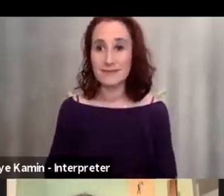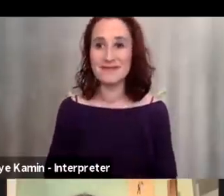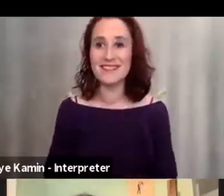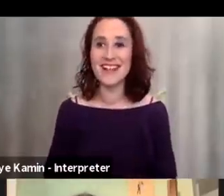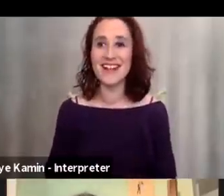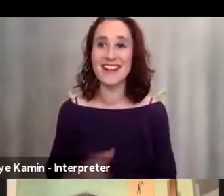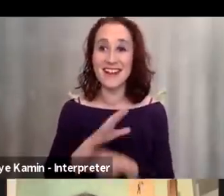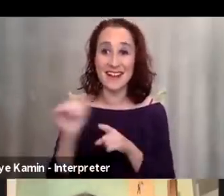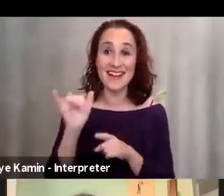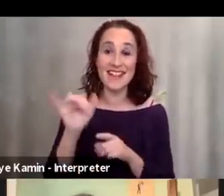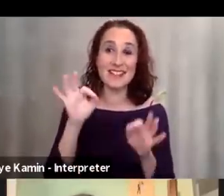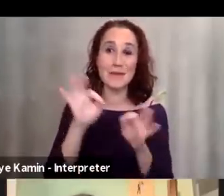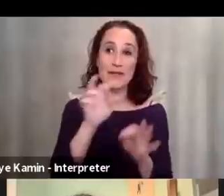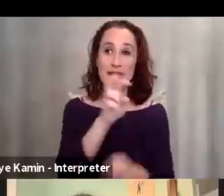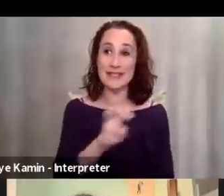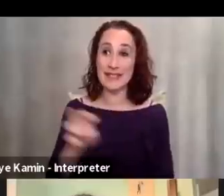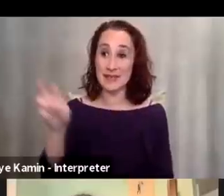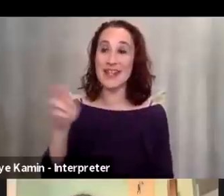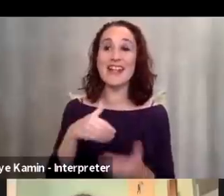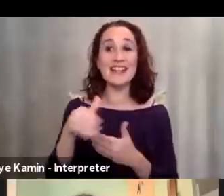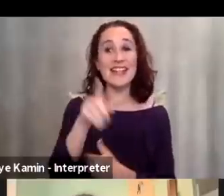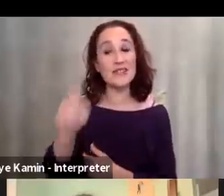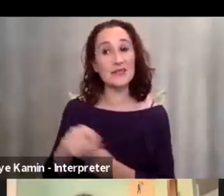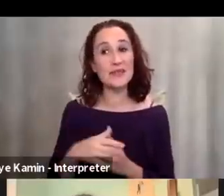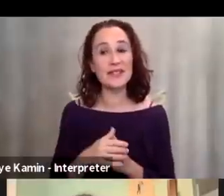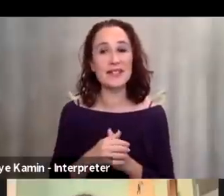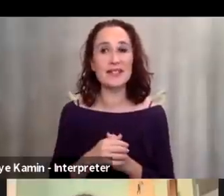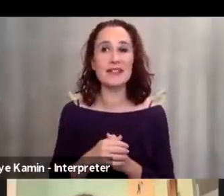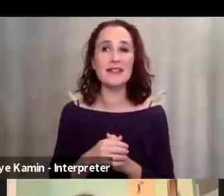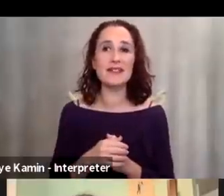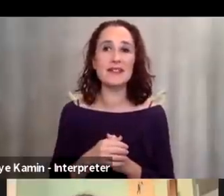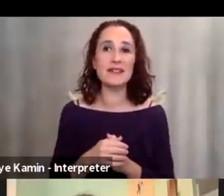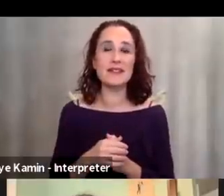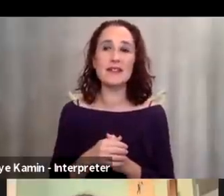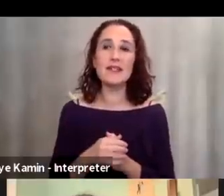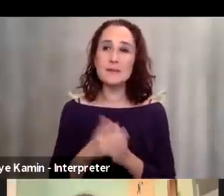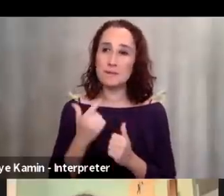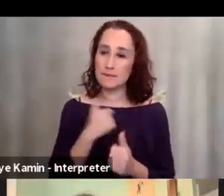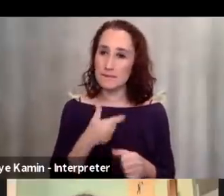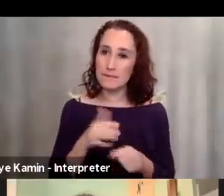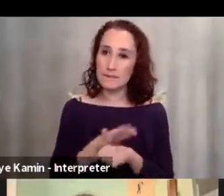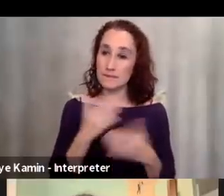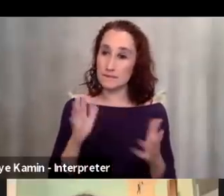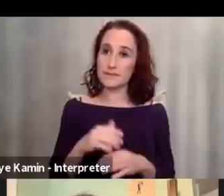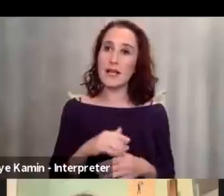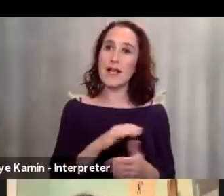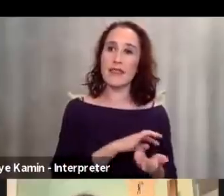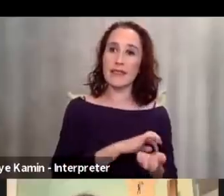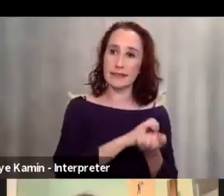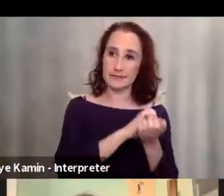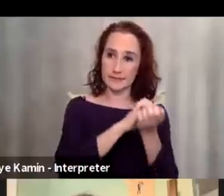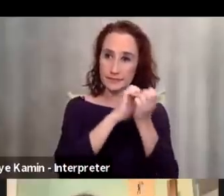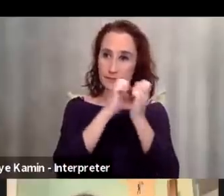Awesome. Actually, that's a perfect segue because the next question is a lot about what we've already covered, which is about the evolution of